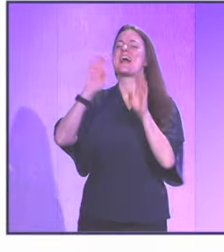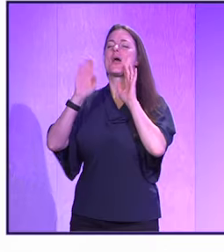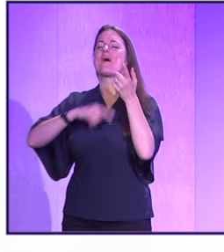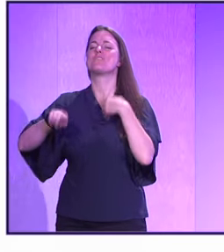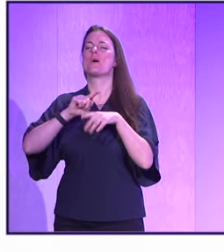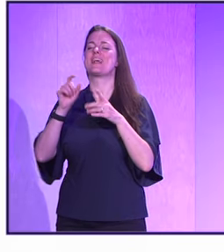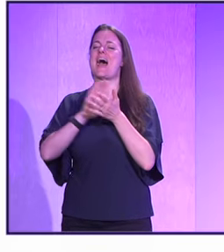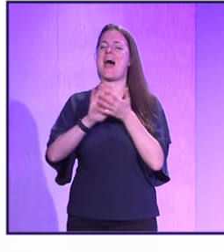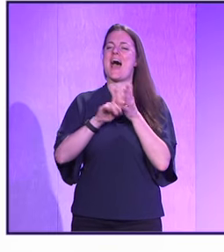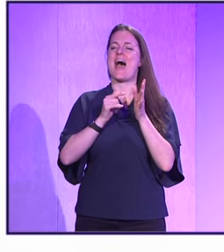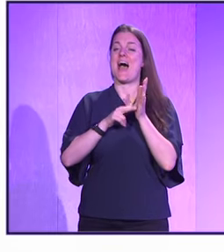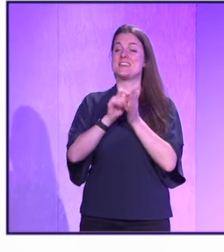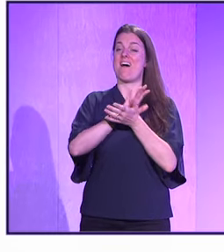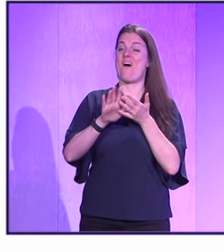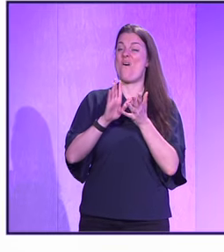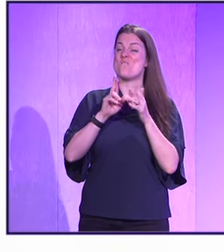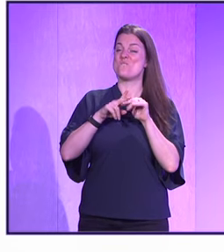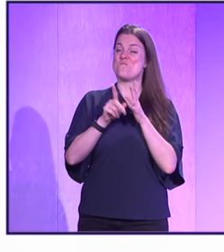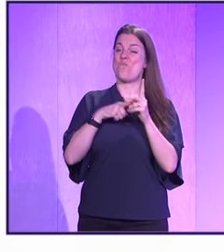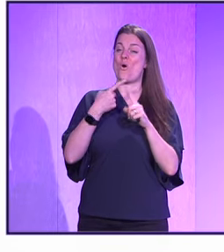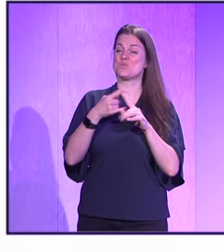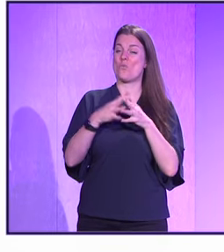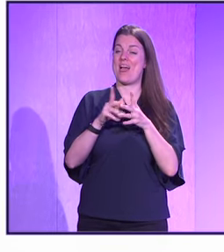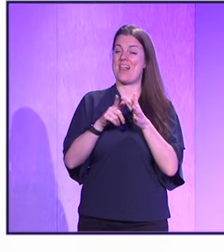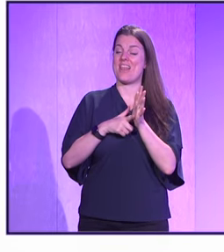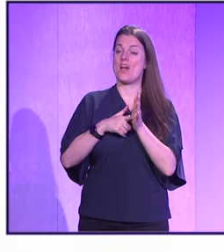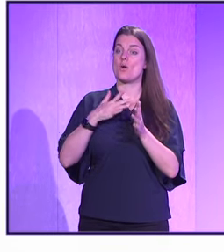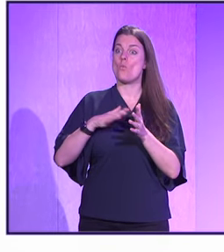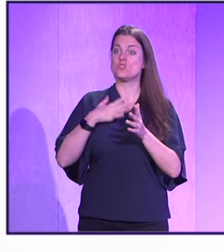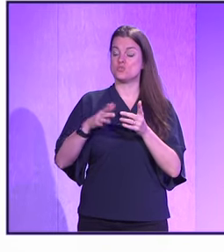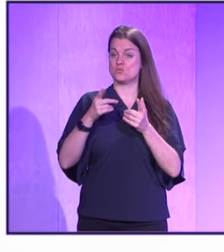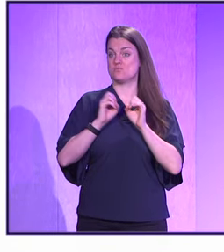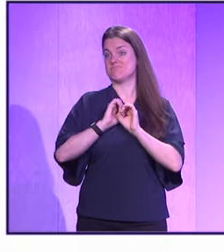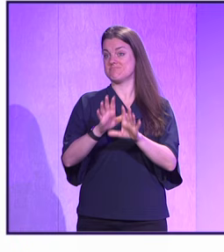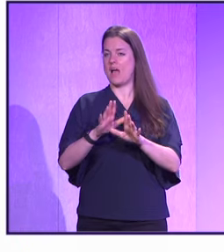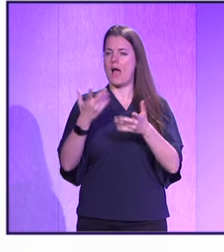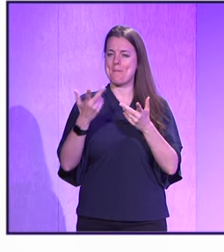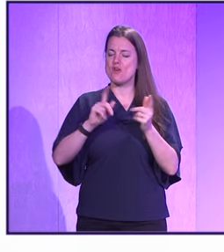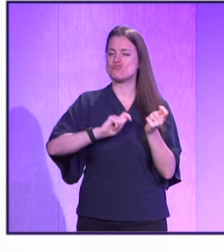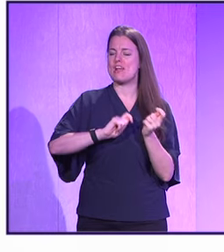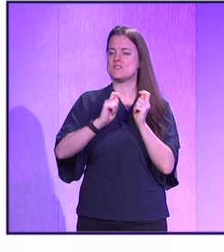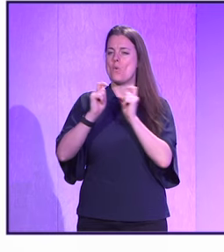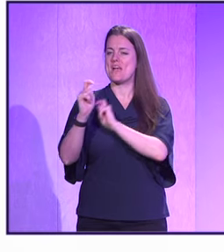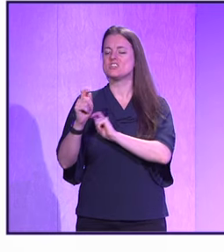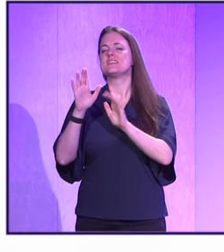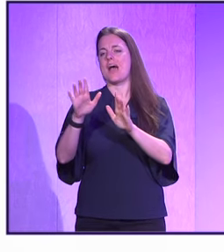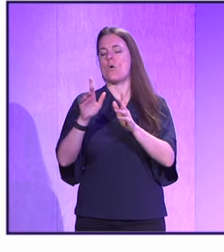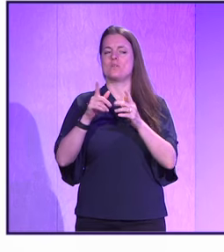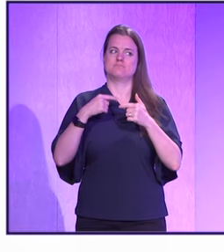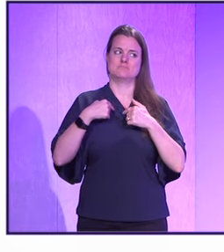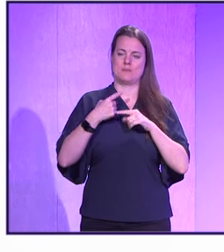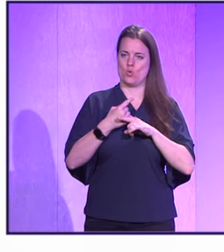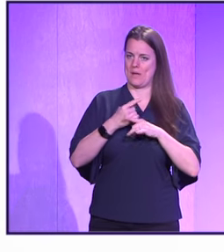Hi, everyone. My name is Hannah Foxwell, and I'm here to talk about the next transformation. And before I start, I'll forgive you if there's an